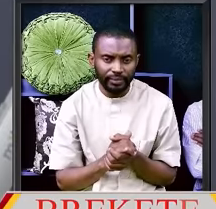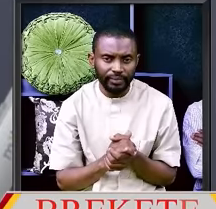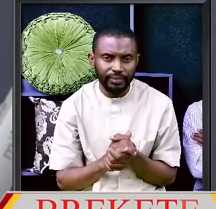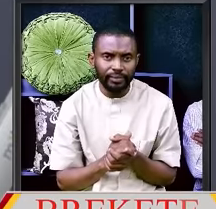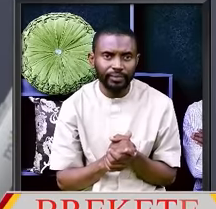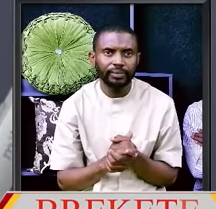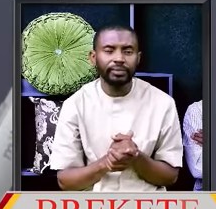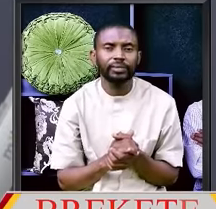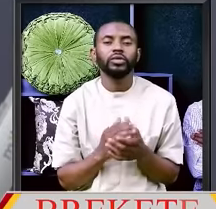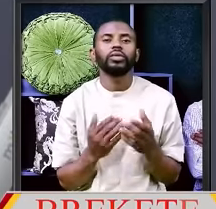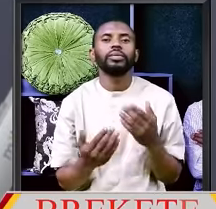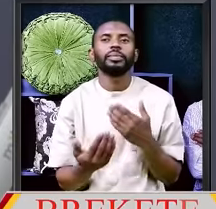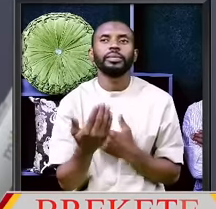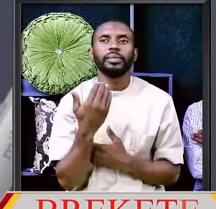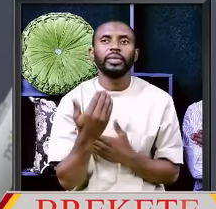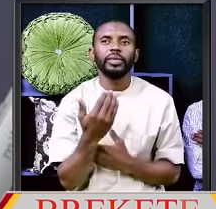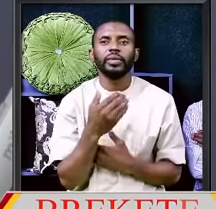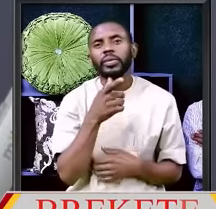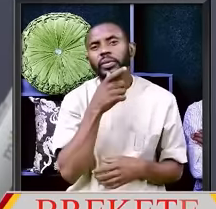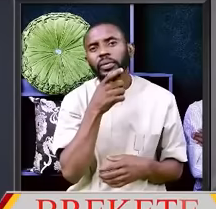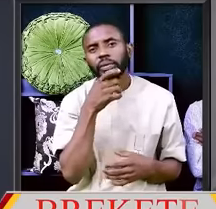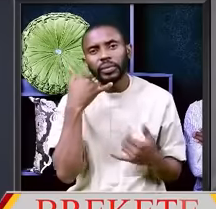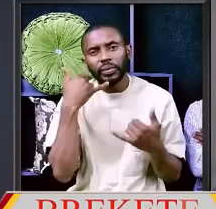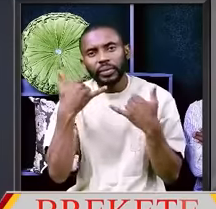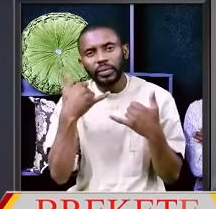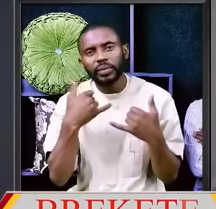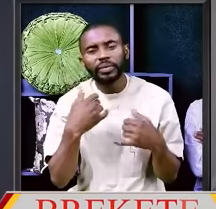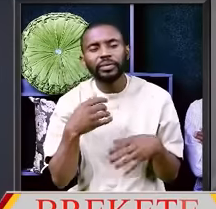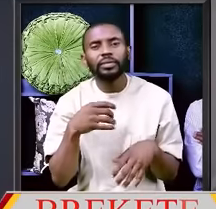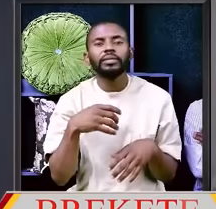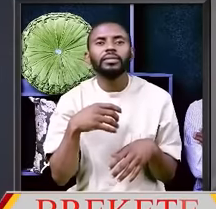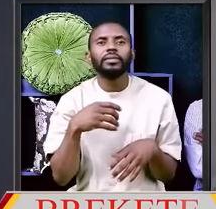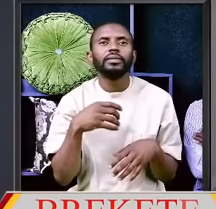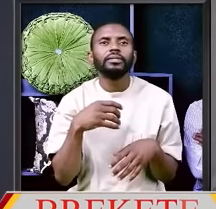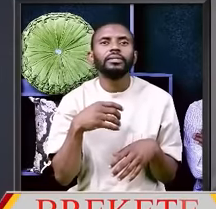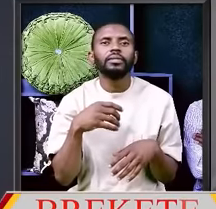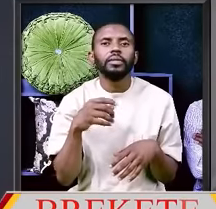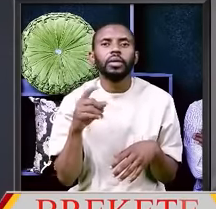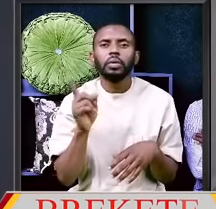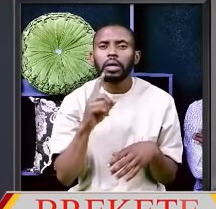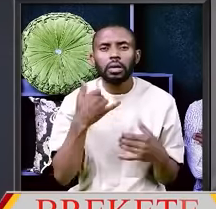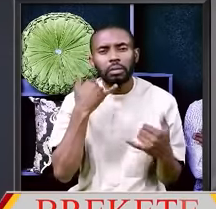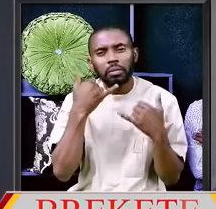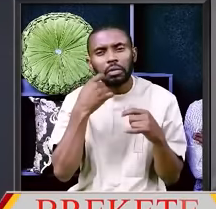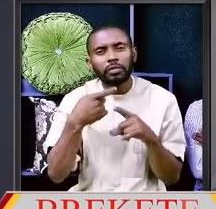Good morning. Now, who me and Devano, where you Devano from?